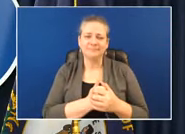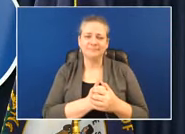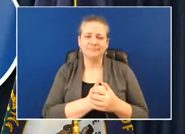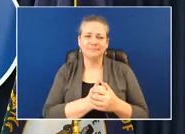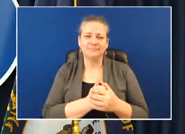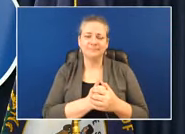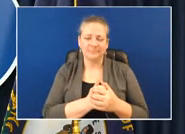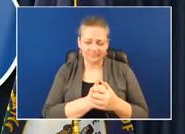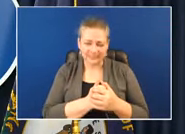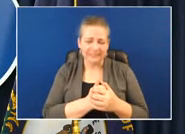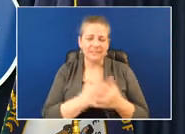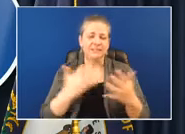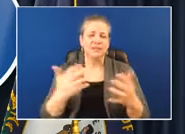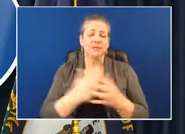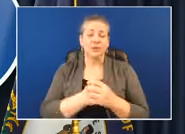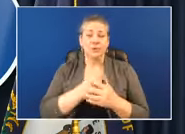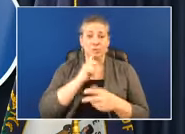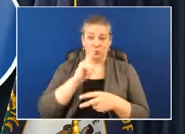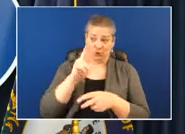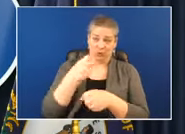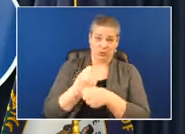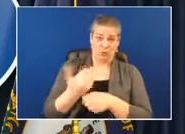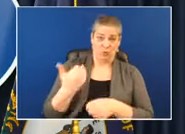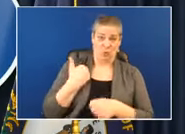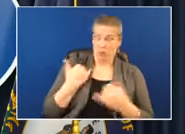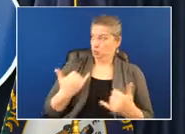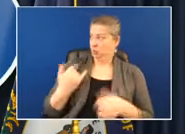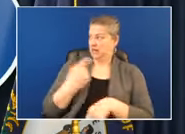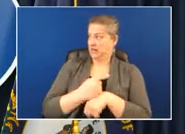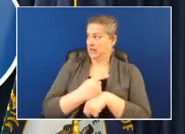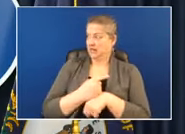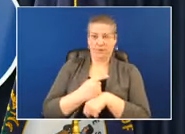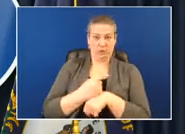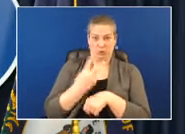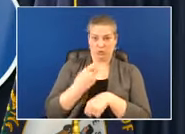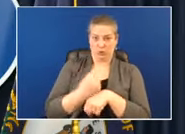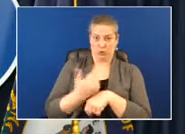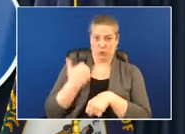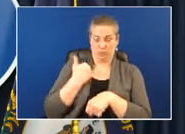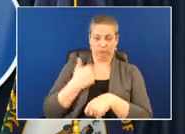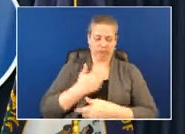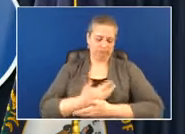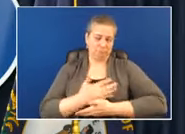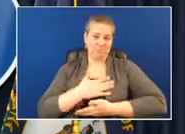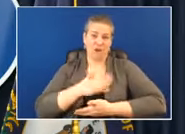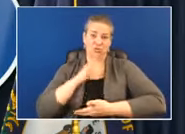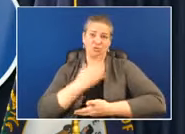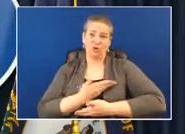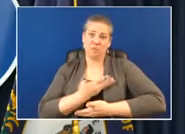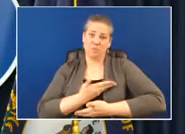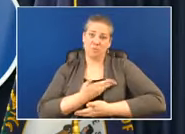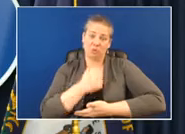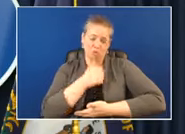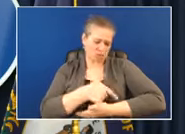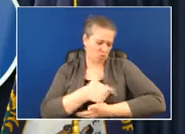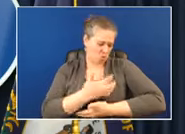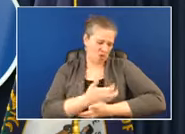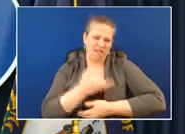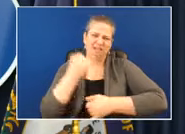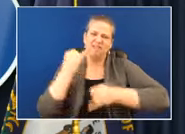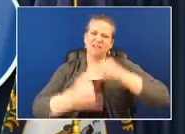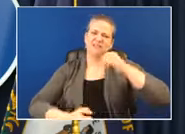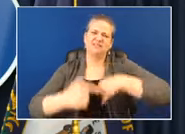So 2 years ago today, I held my baby girl for the last time. I held her as